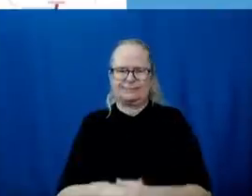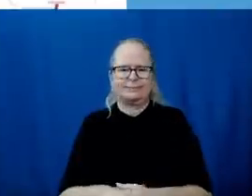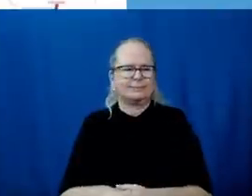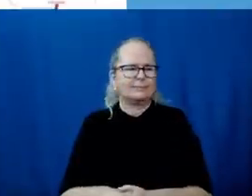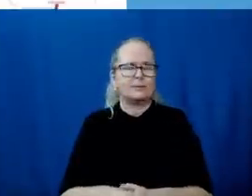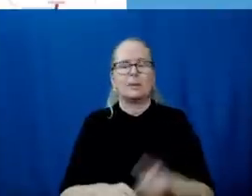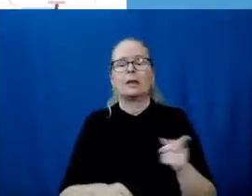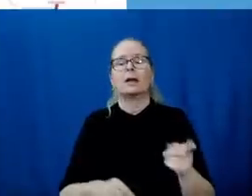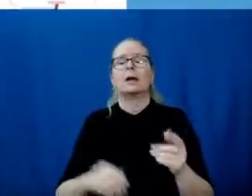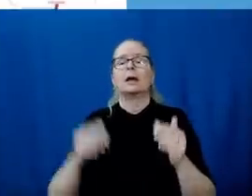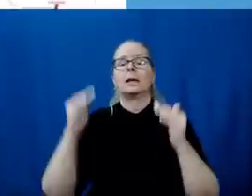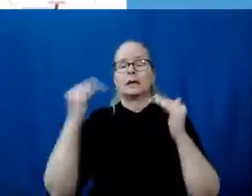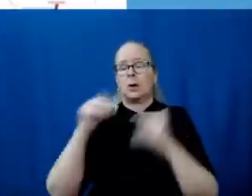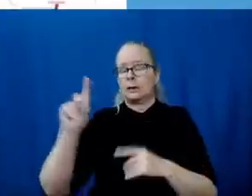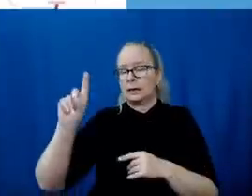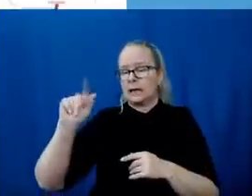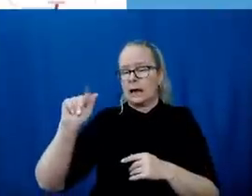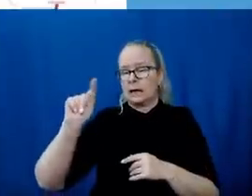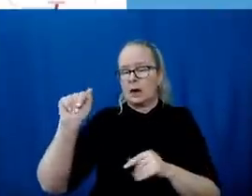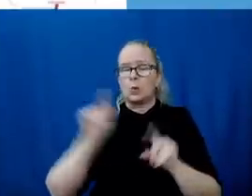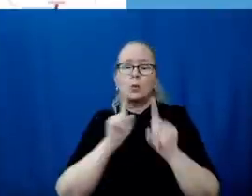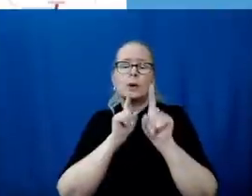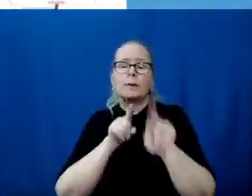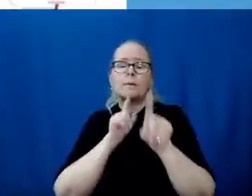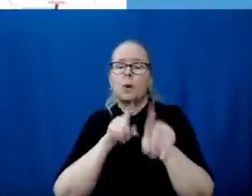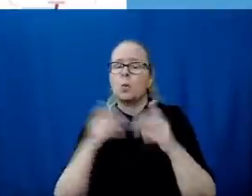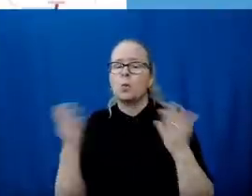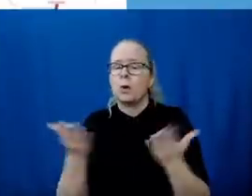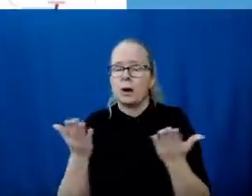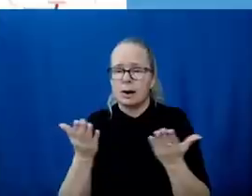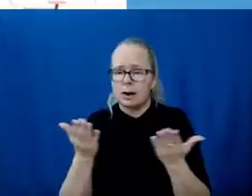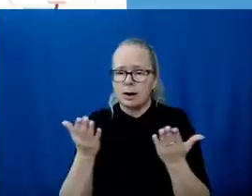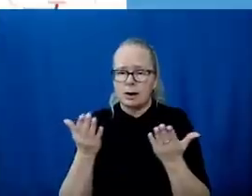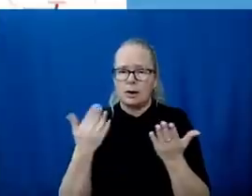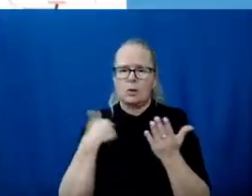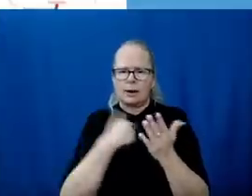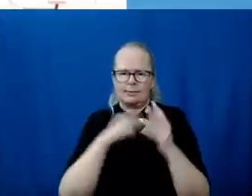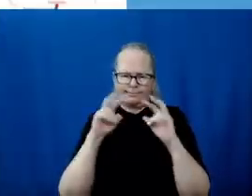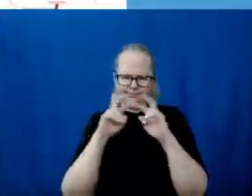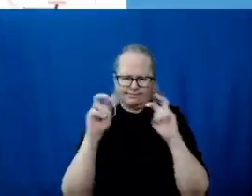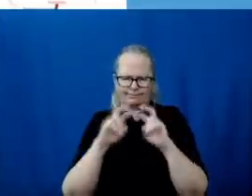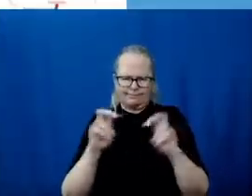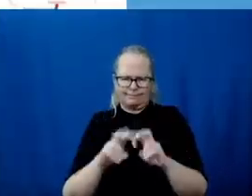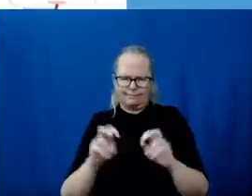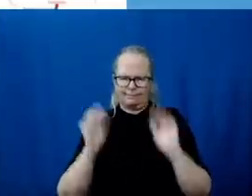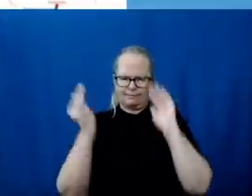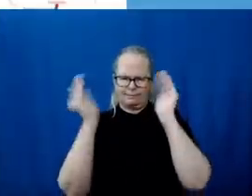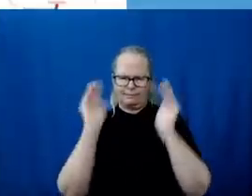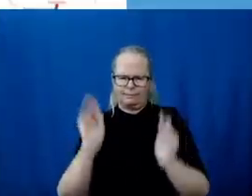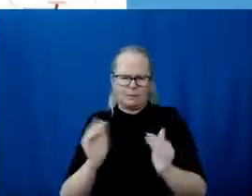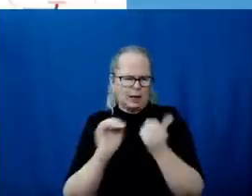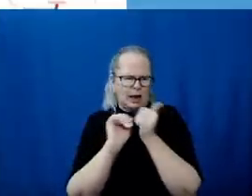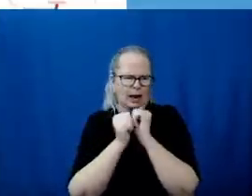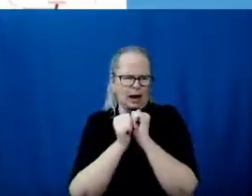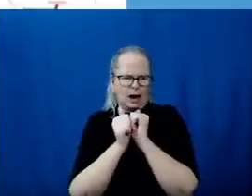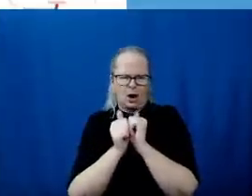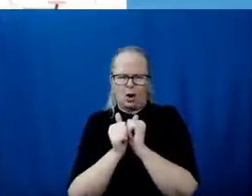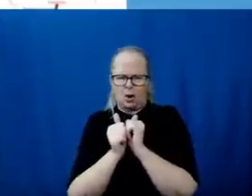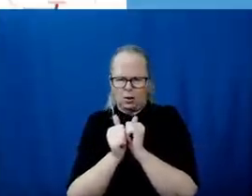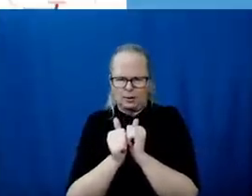And then we go through a process of data reporting and where that data is actioned. So